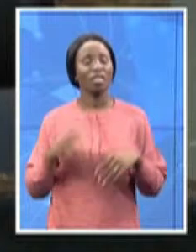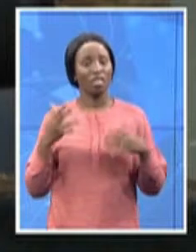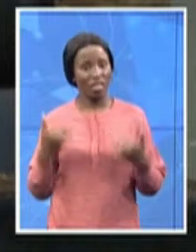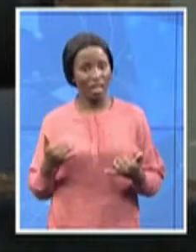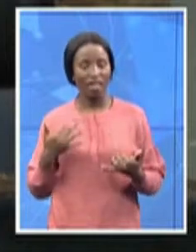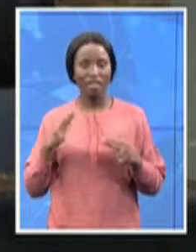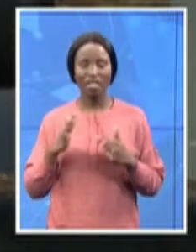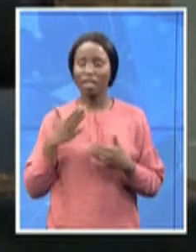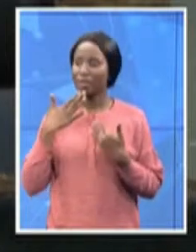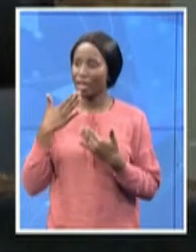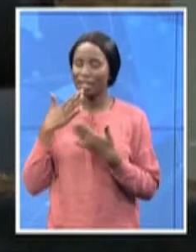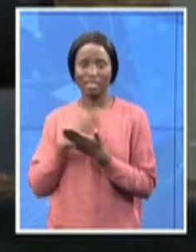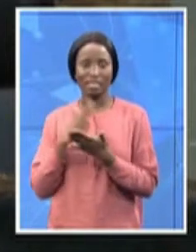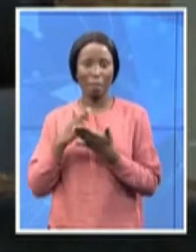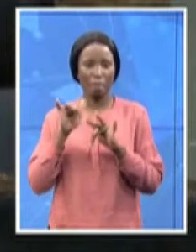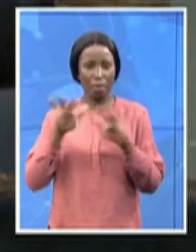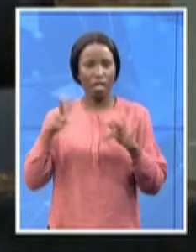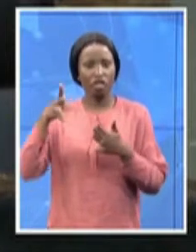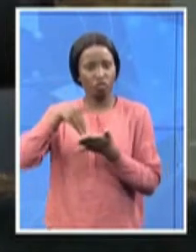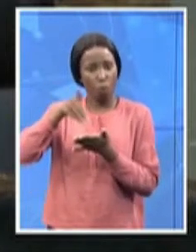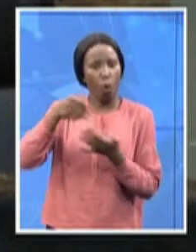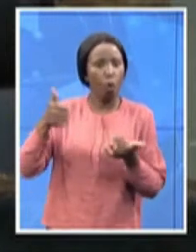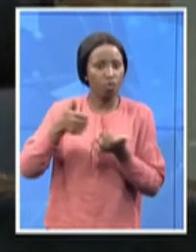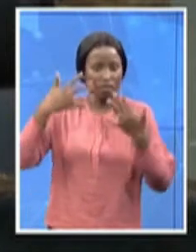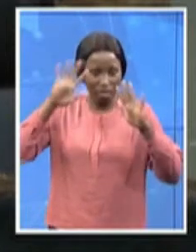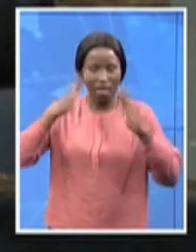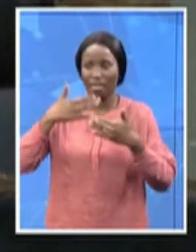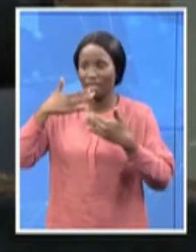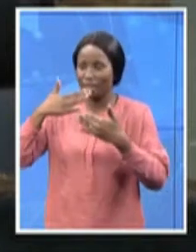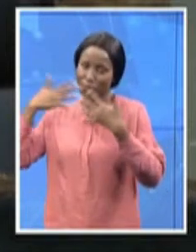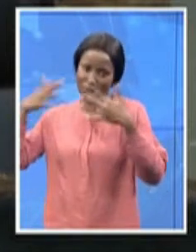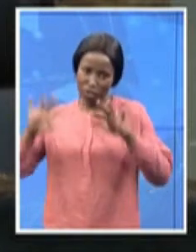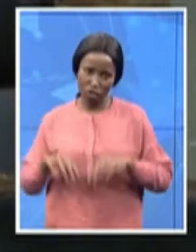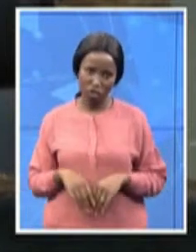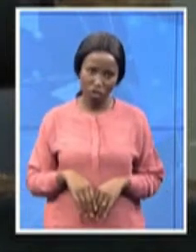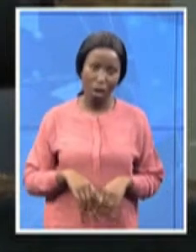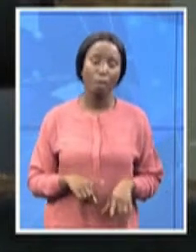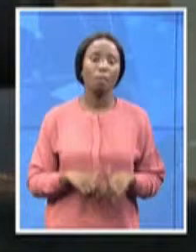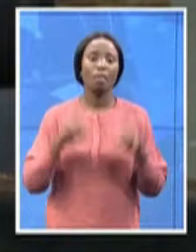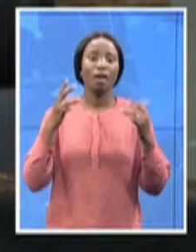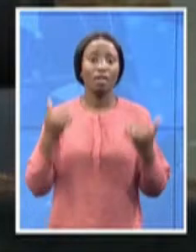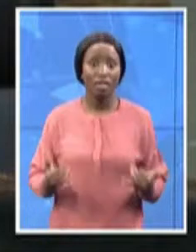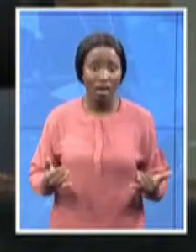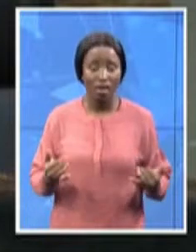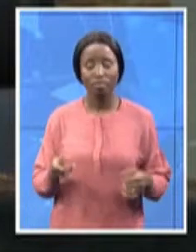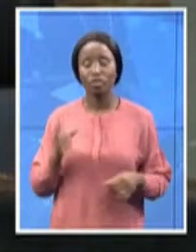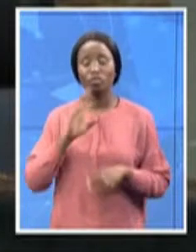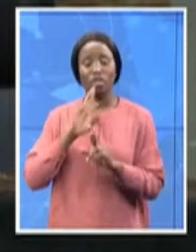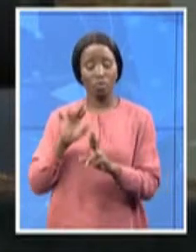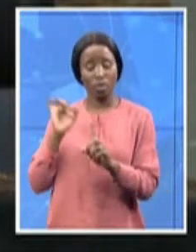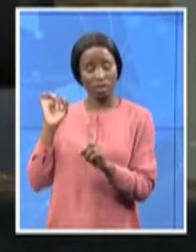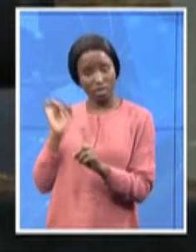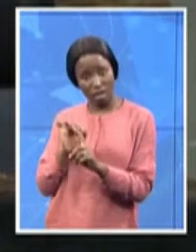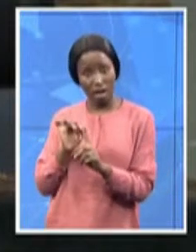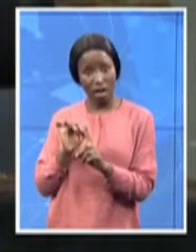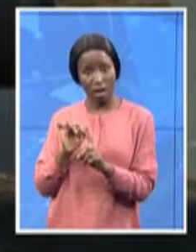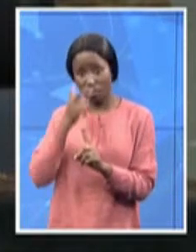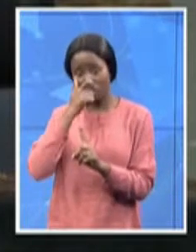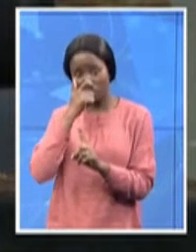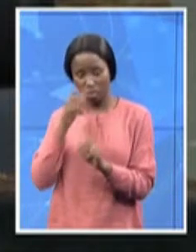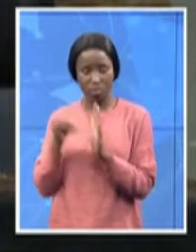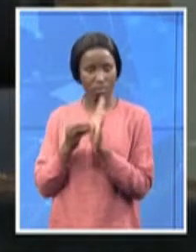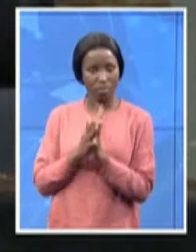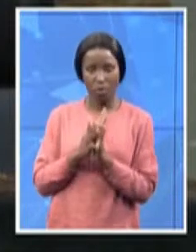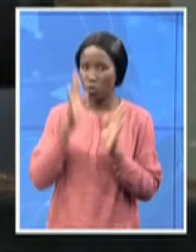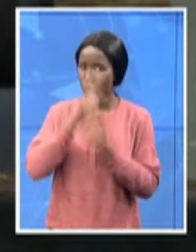donated. But his response to such requests is not on record, nor is there proof that he